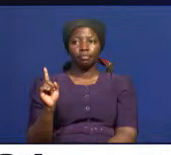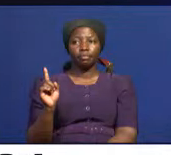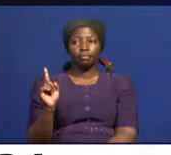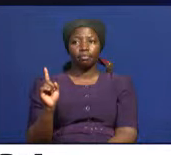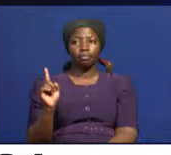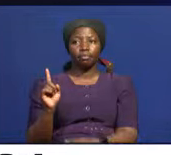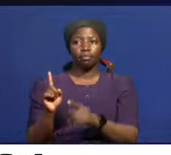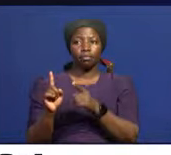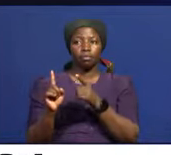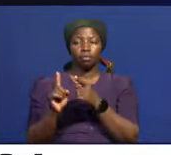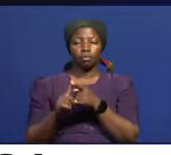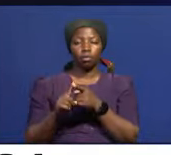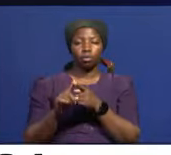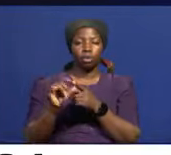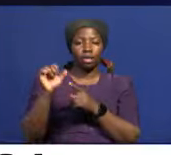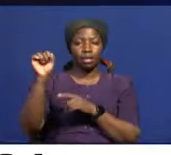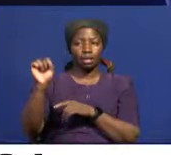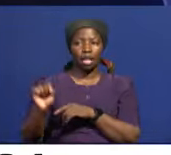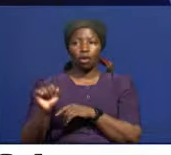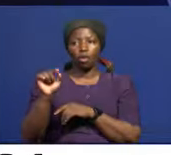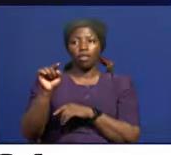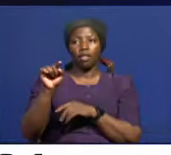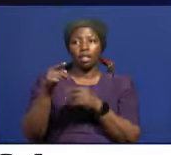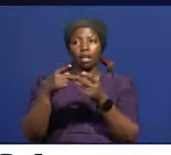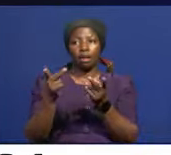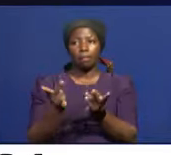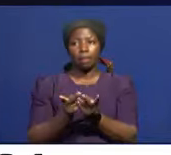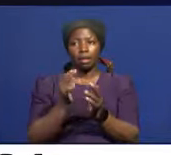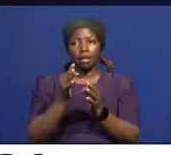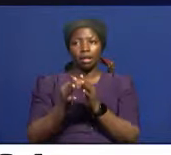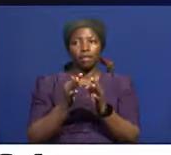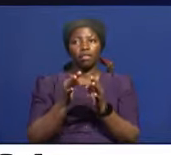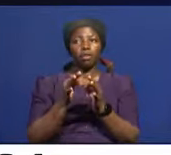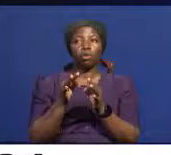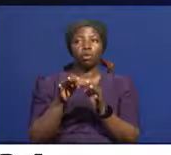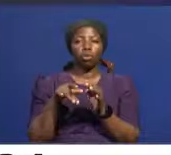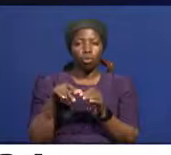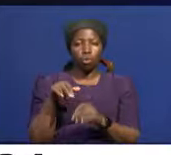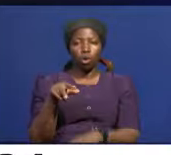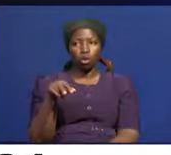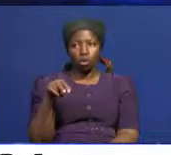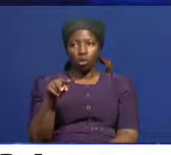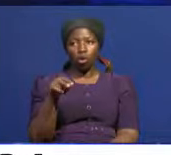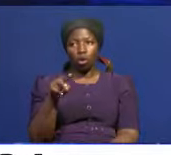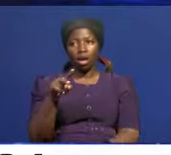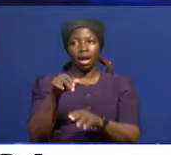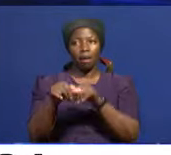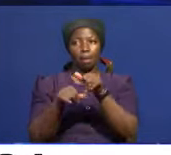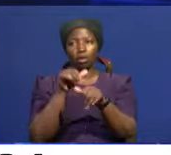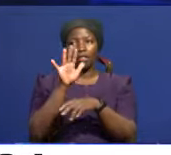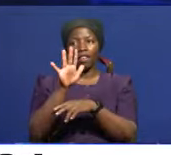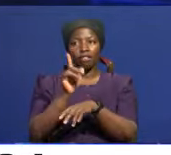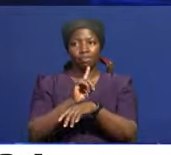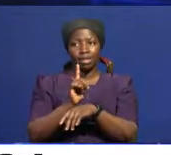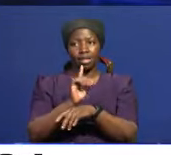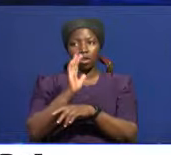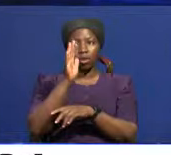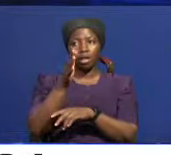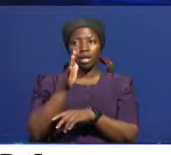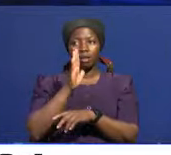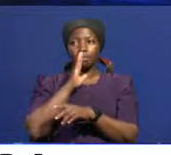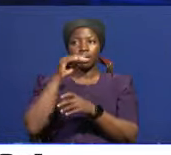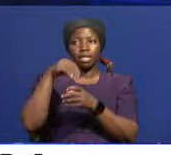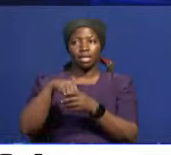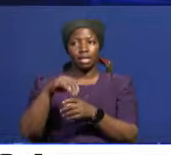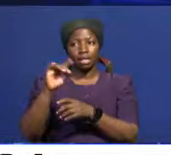the south of this place, if you walk this direction in about 5 minutes, you will be